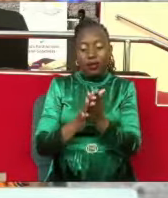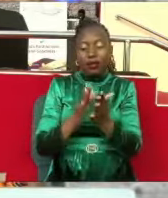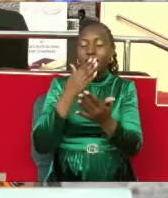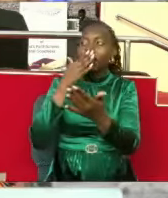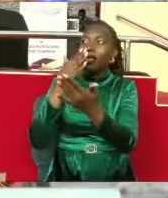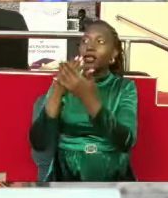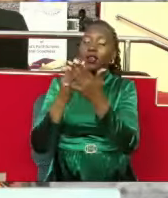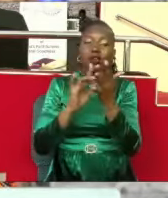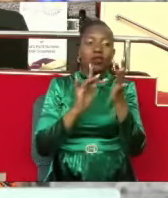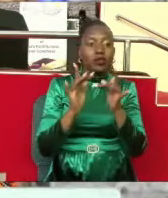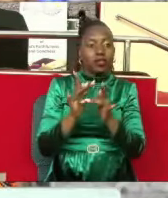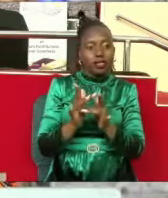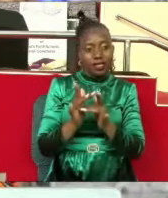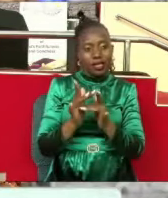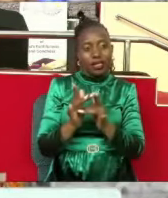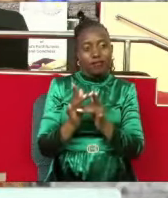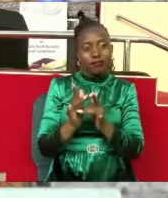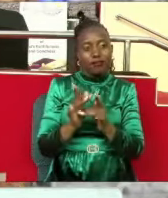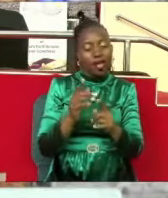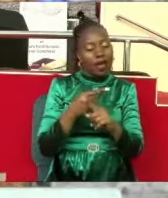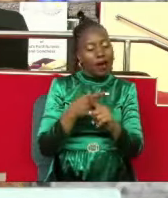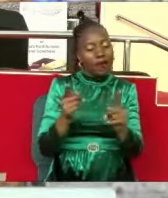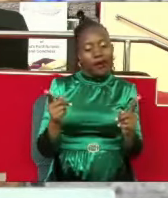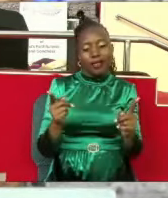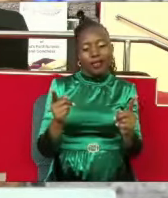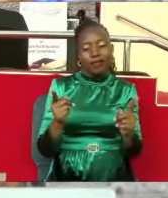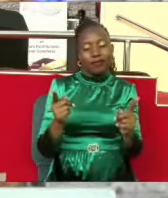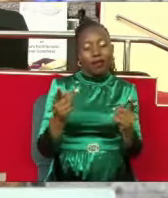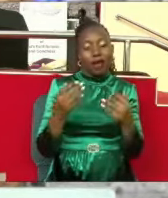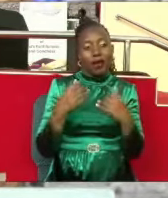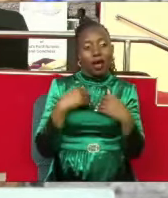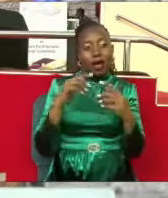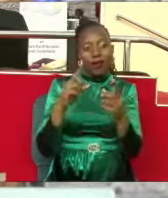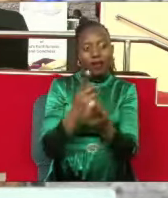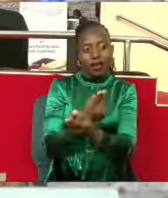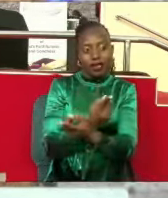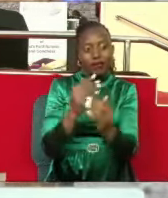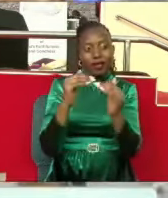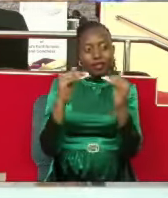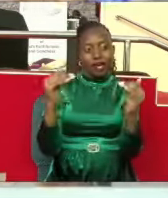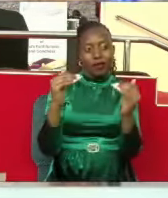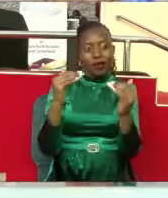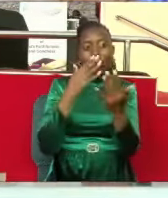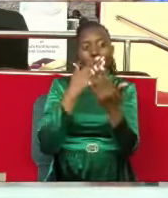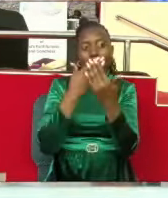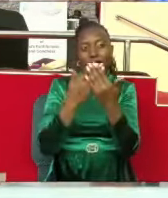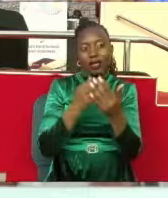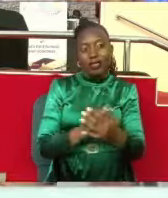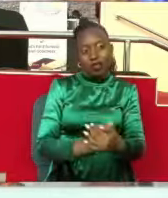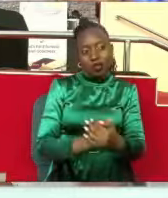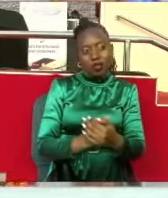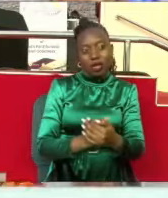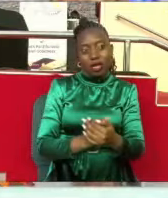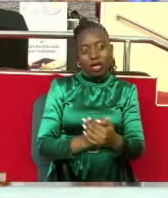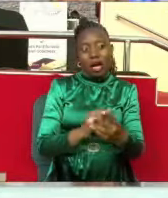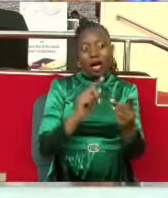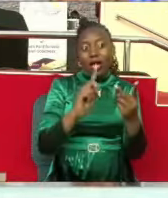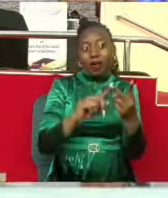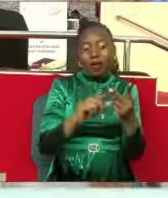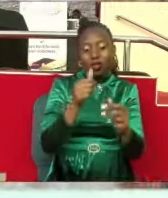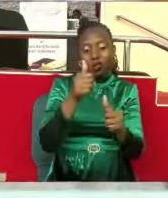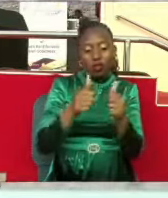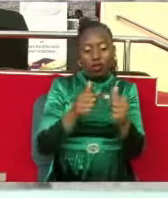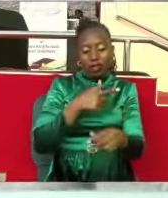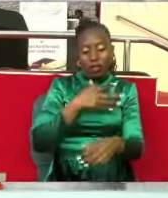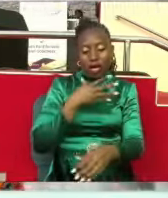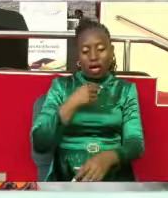rahisi kuinua mikono na mwambie Yesu asante. But there is another level of gratitude. Lakini kuna kiwango kingine cha shukrani. Which I'd like us to look at today. Na